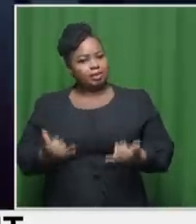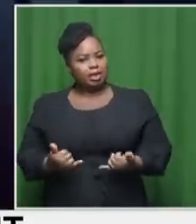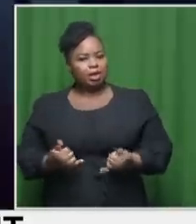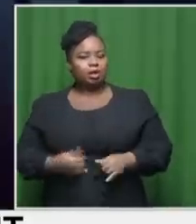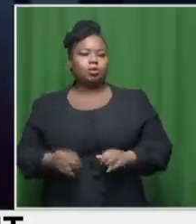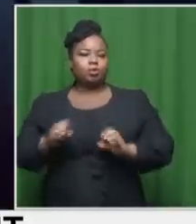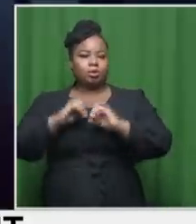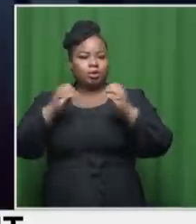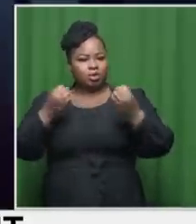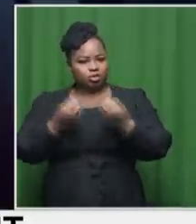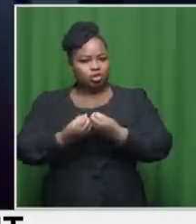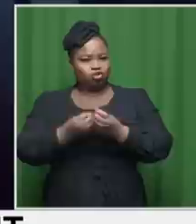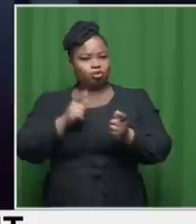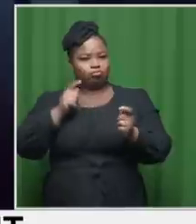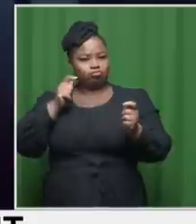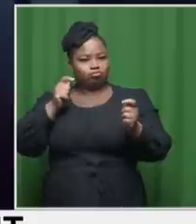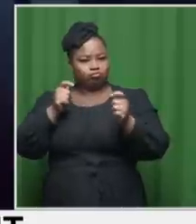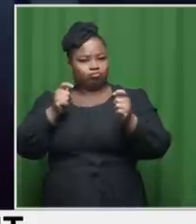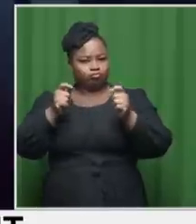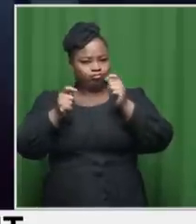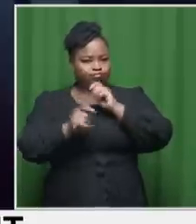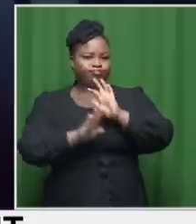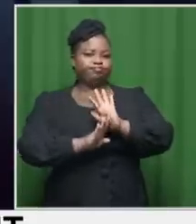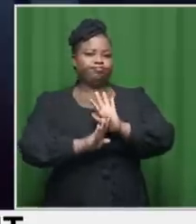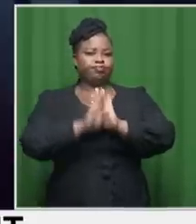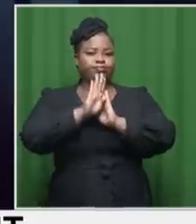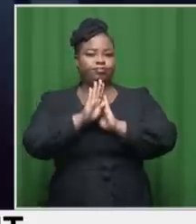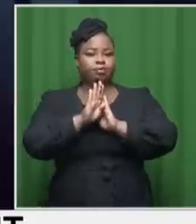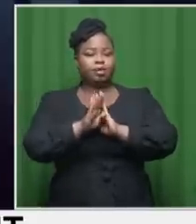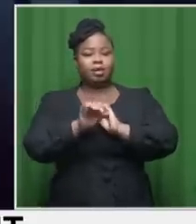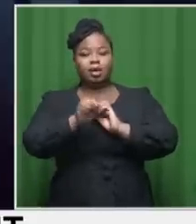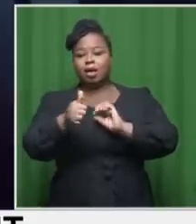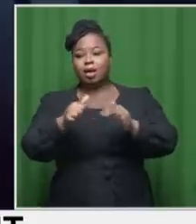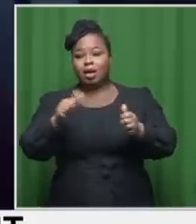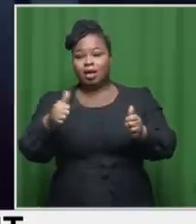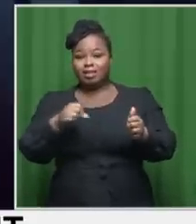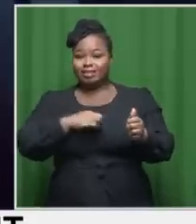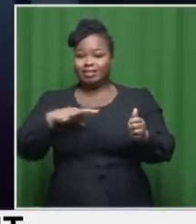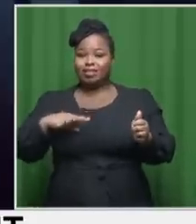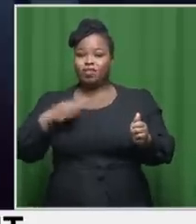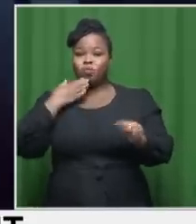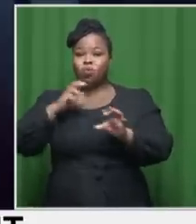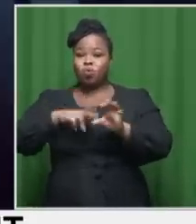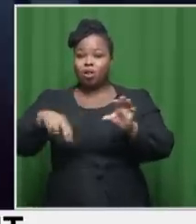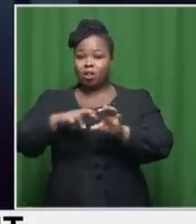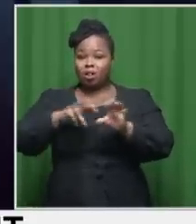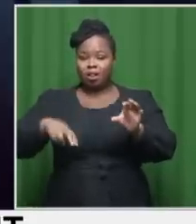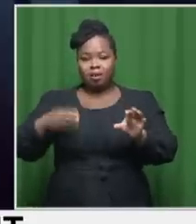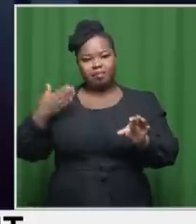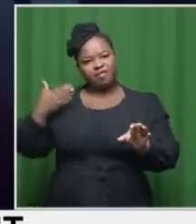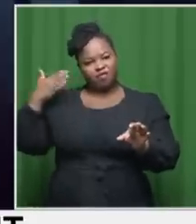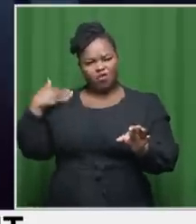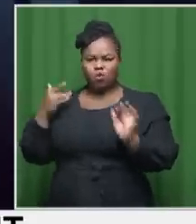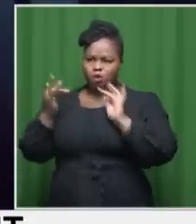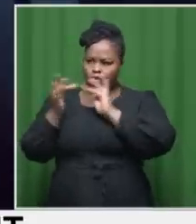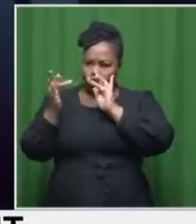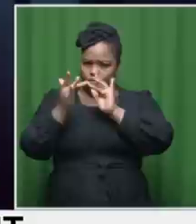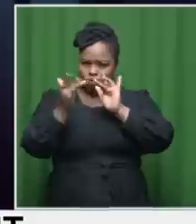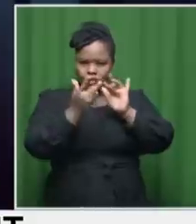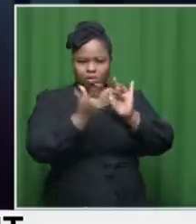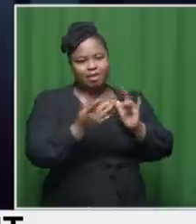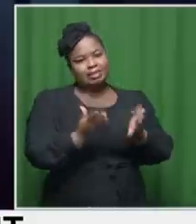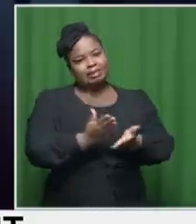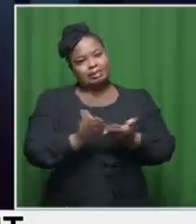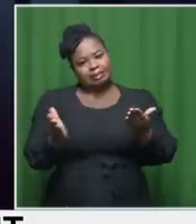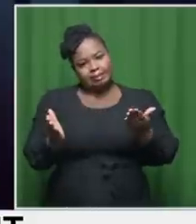the organization. We are in contact with some of the employees that we have lost. Unfortunately, some we've